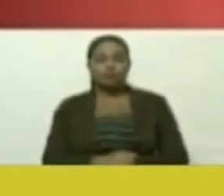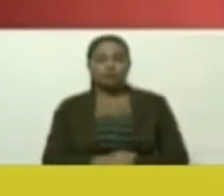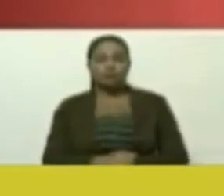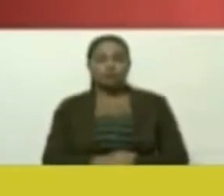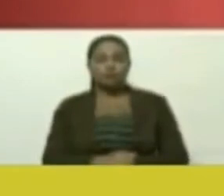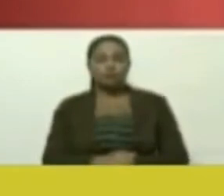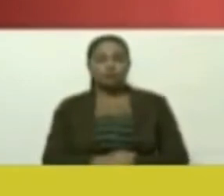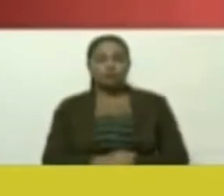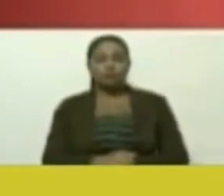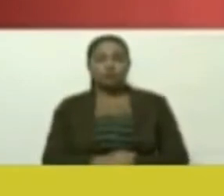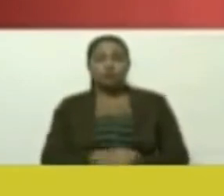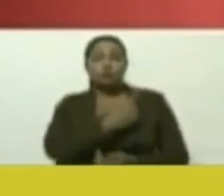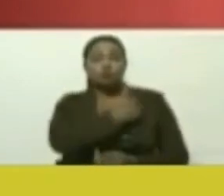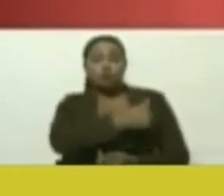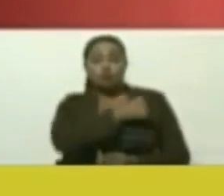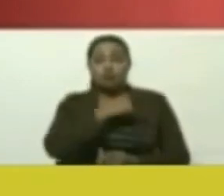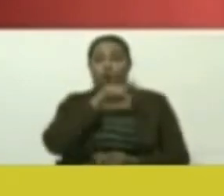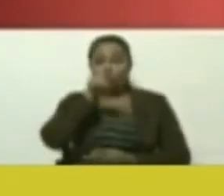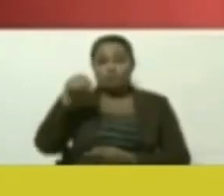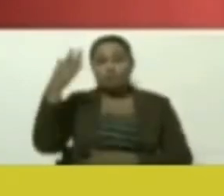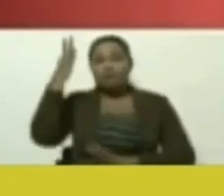and Switzerland,